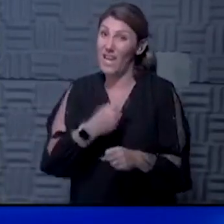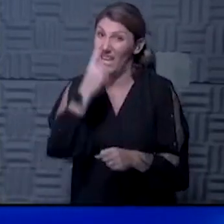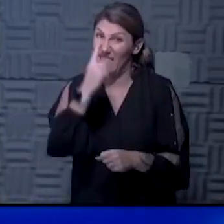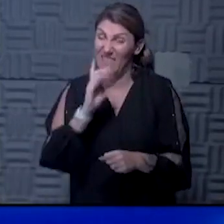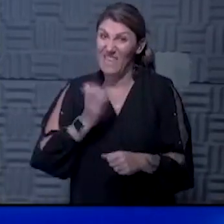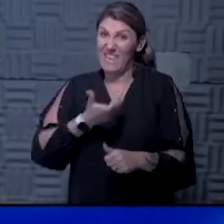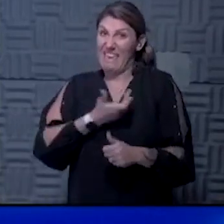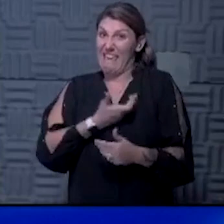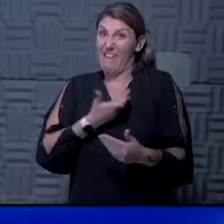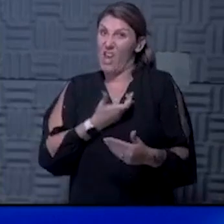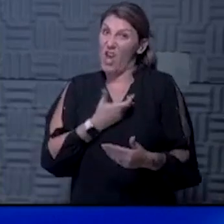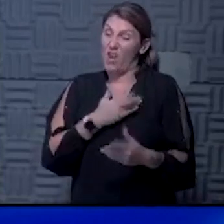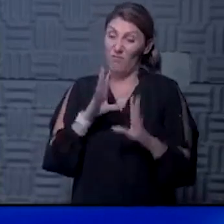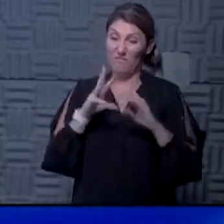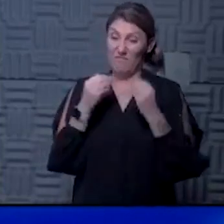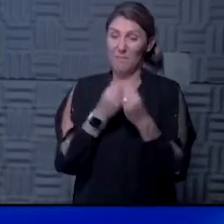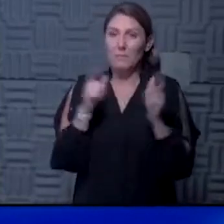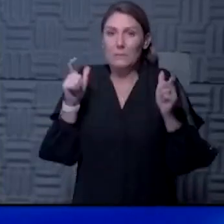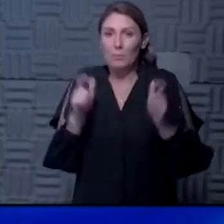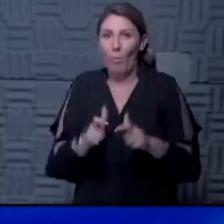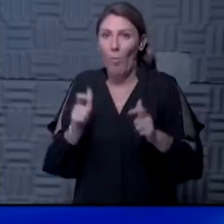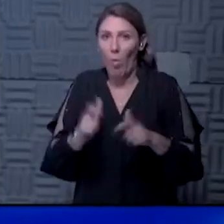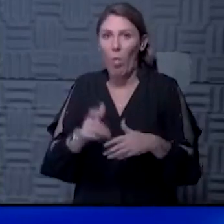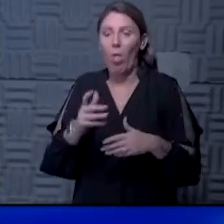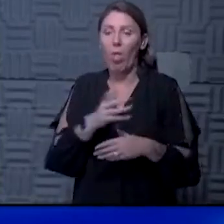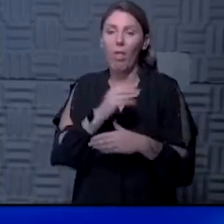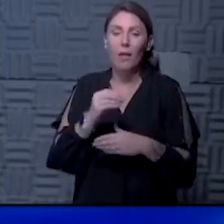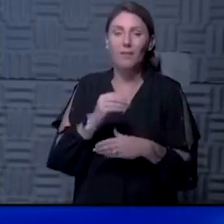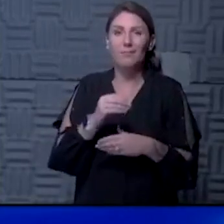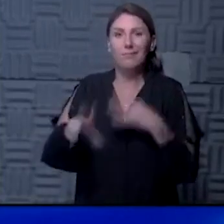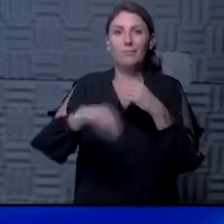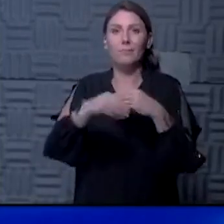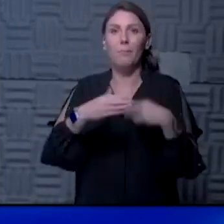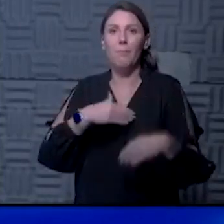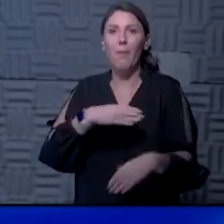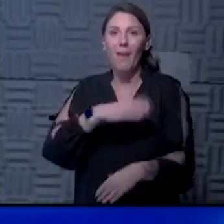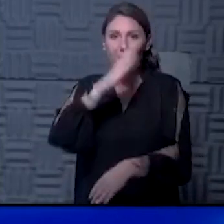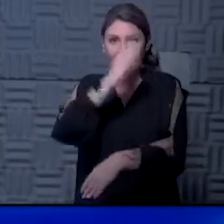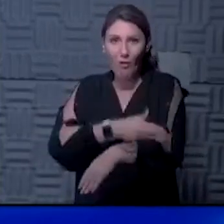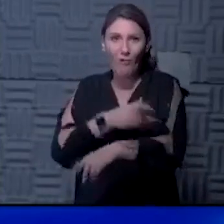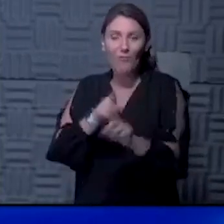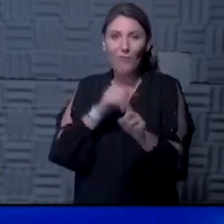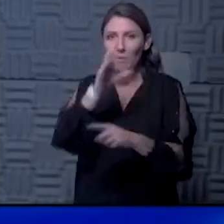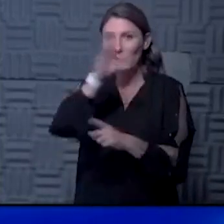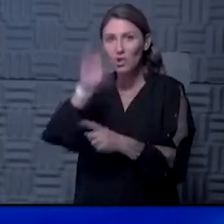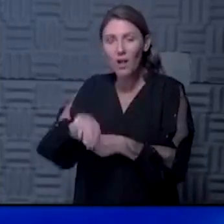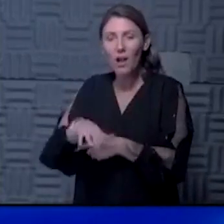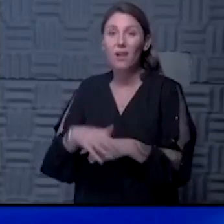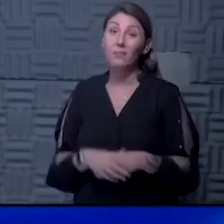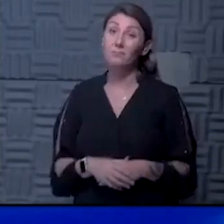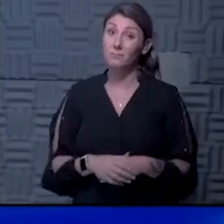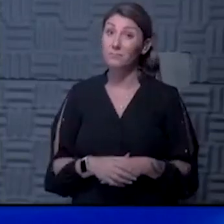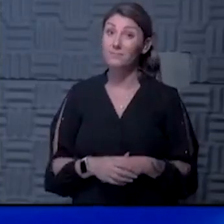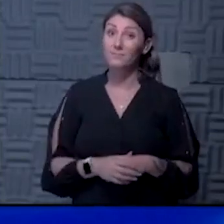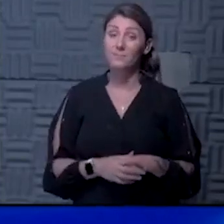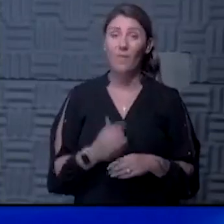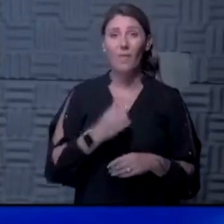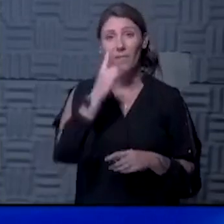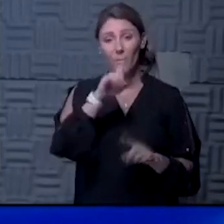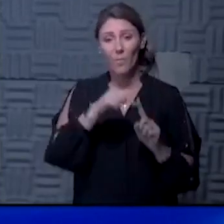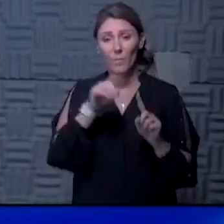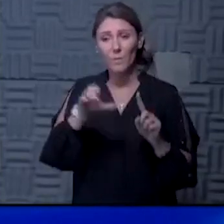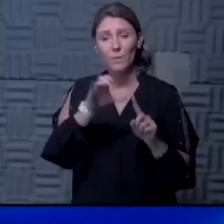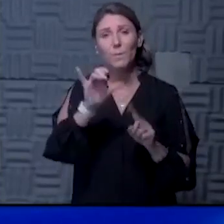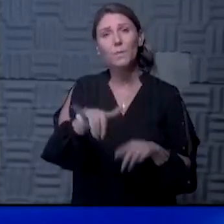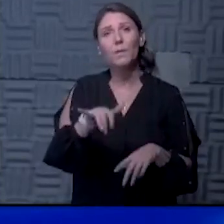core family and a very small bubble, the bubble that's been together, plus my daughter coming down from Chicago. And I think when you do that,